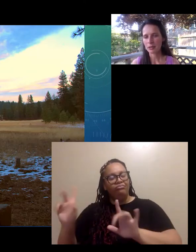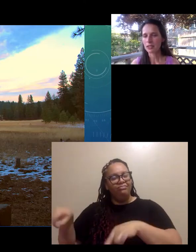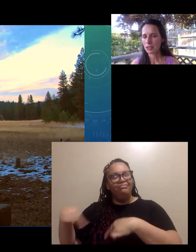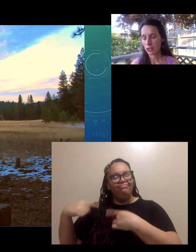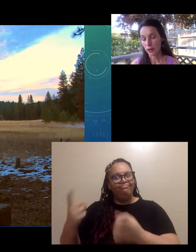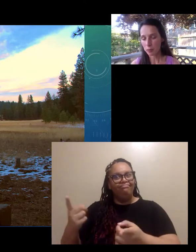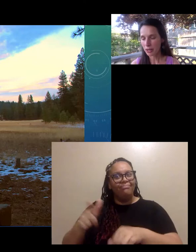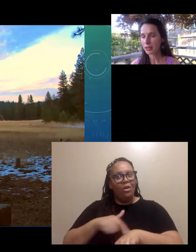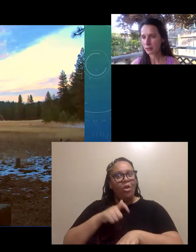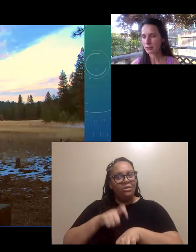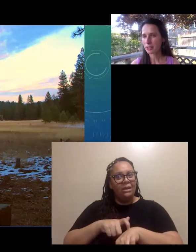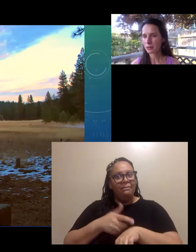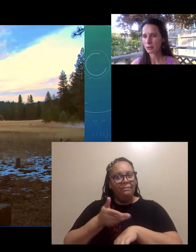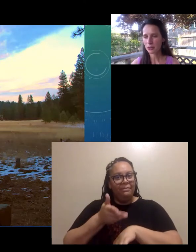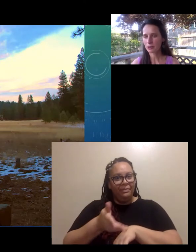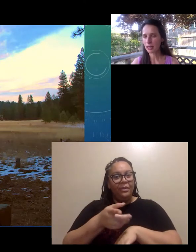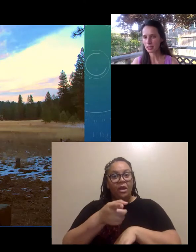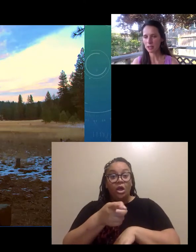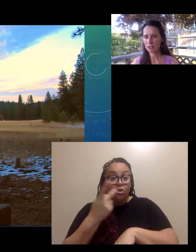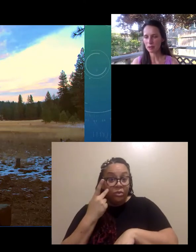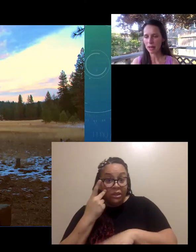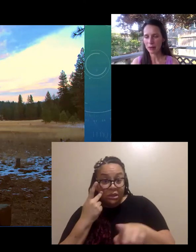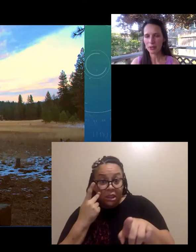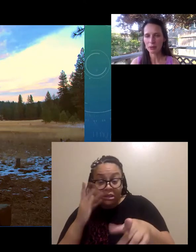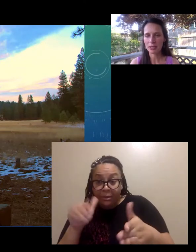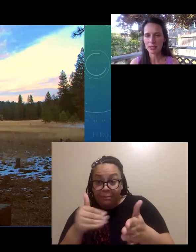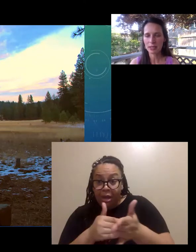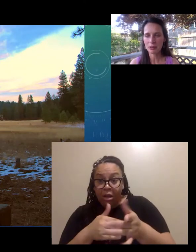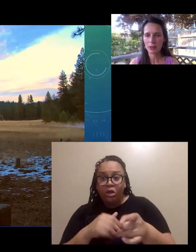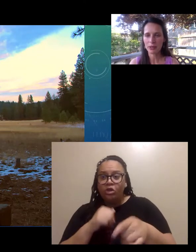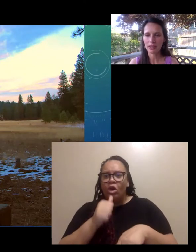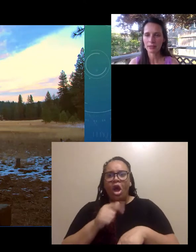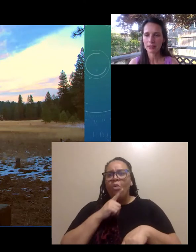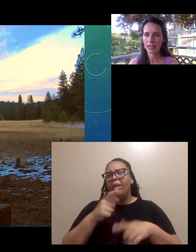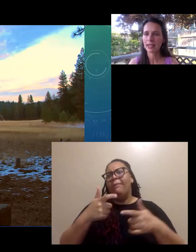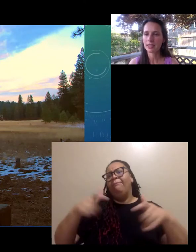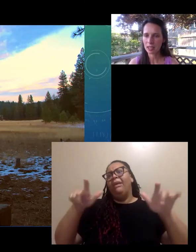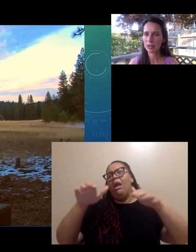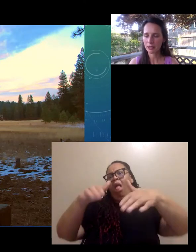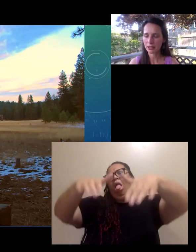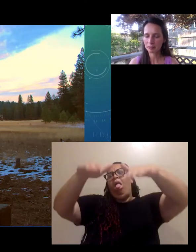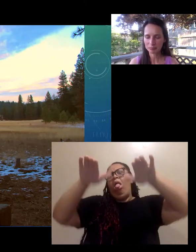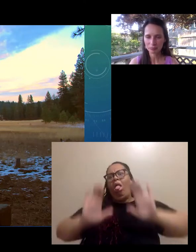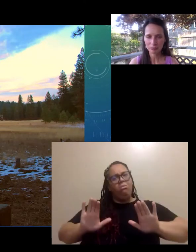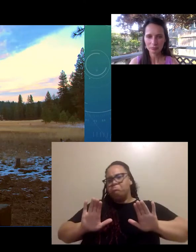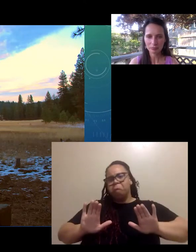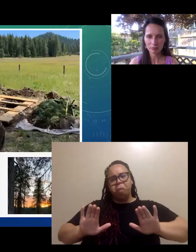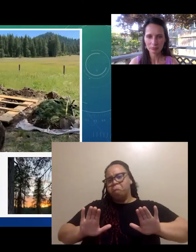it was a shroud burial. So, so not as much of a mound that we see with a casket.